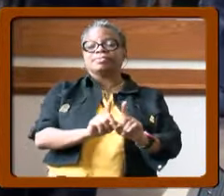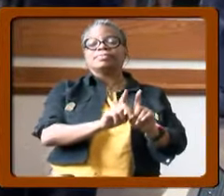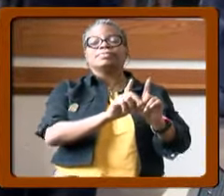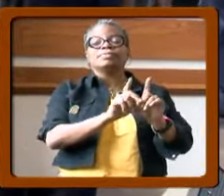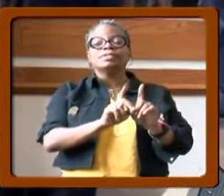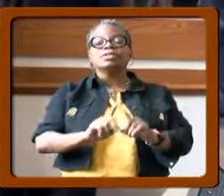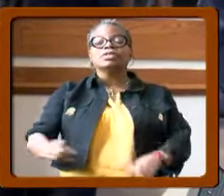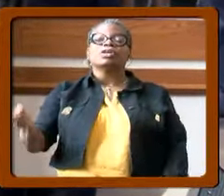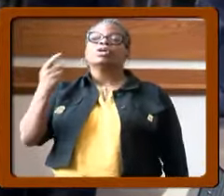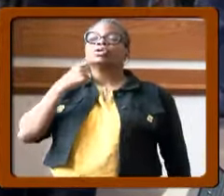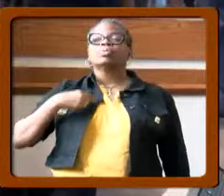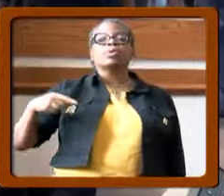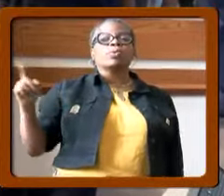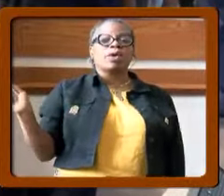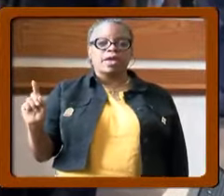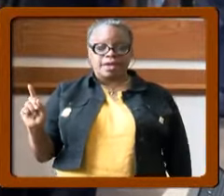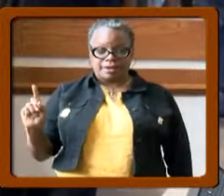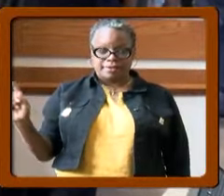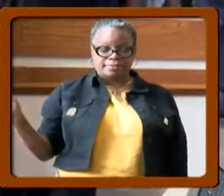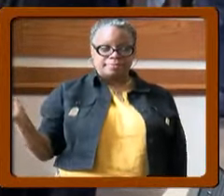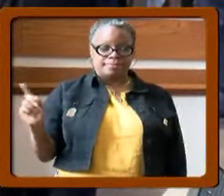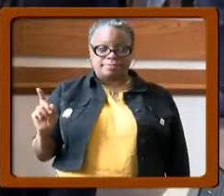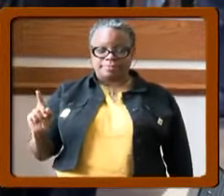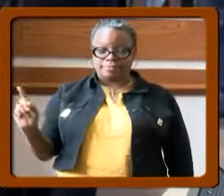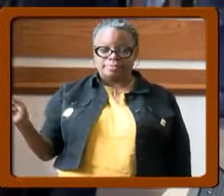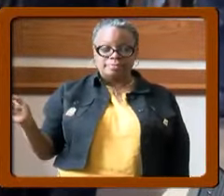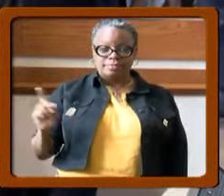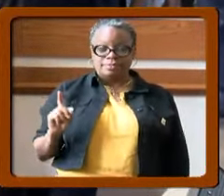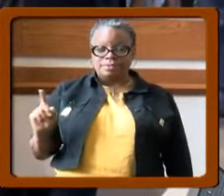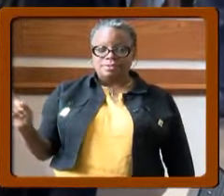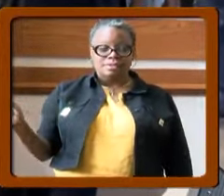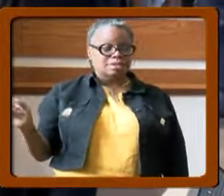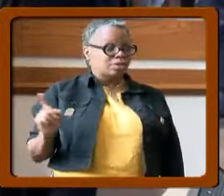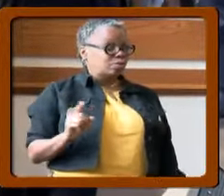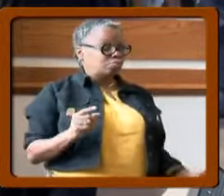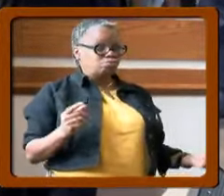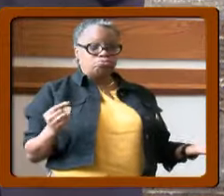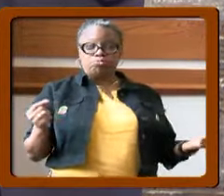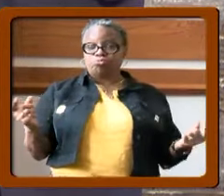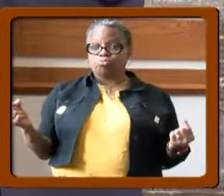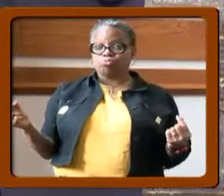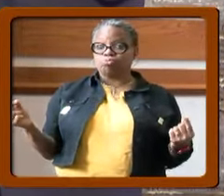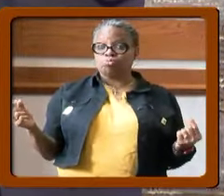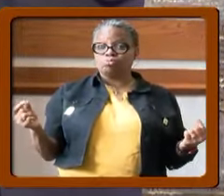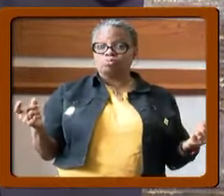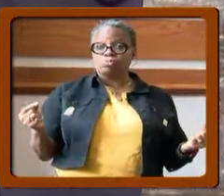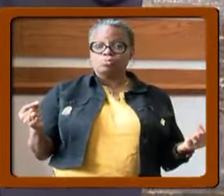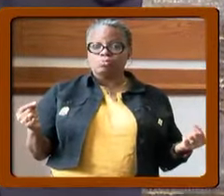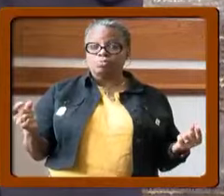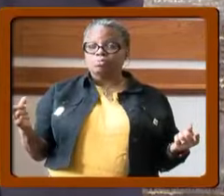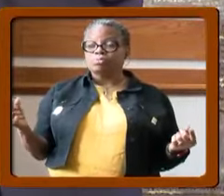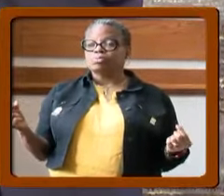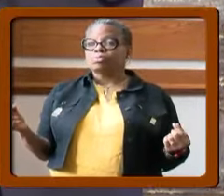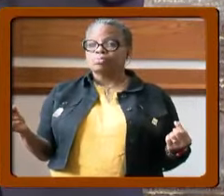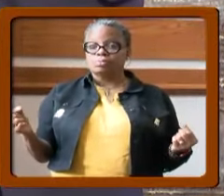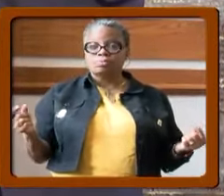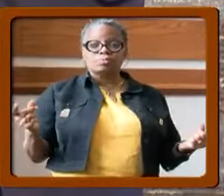Where? Tell me where. Come on, come on, come on. Would yes. I be? Where would I be?